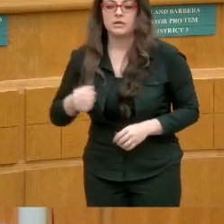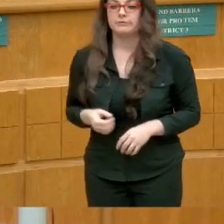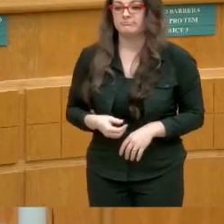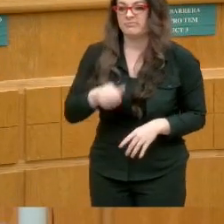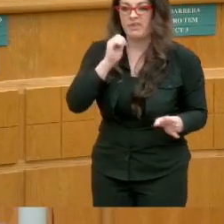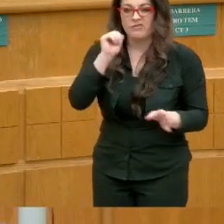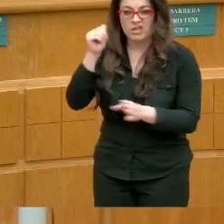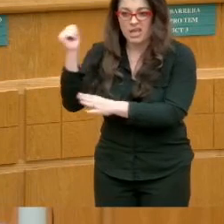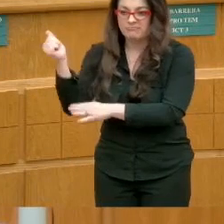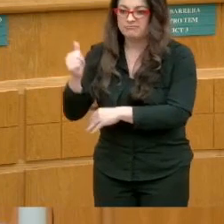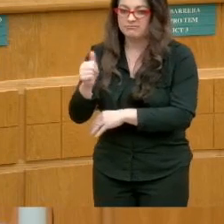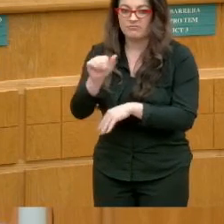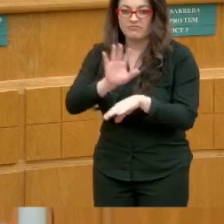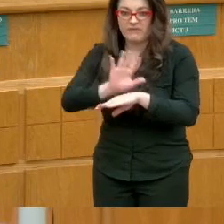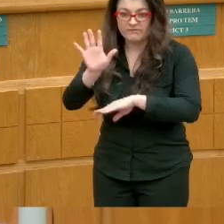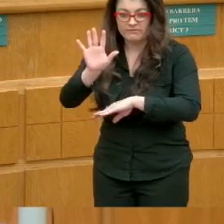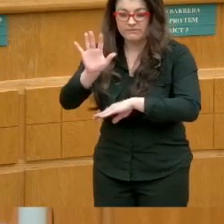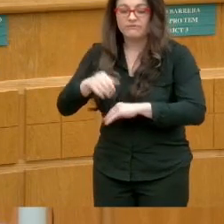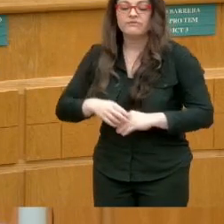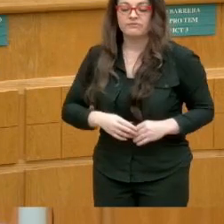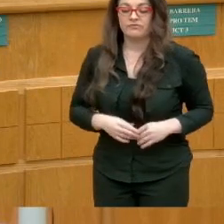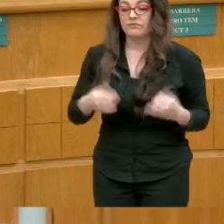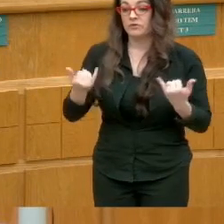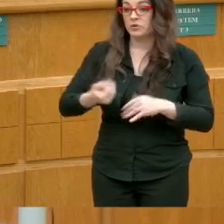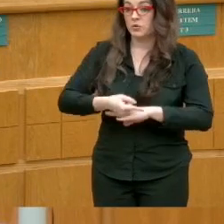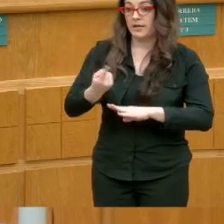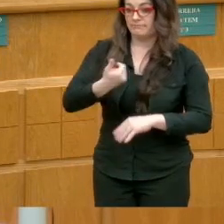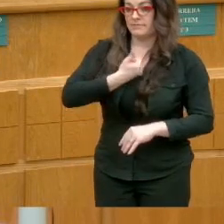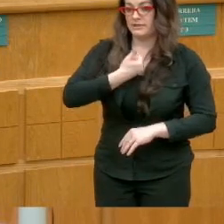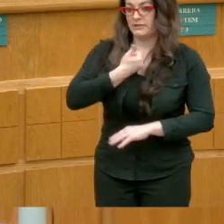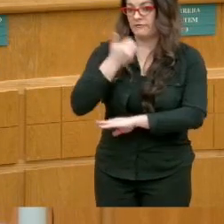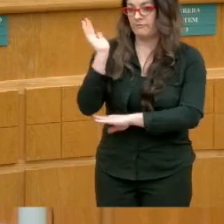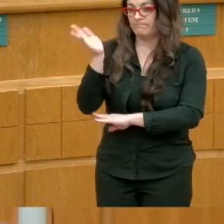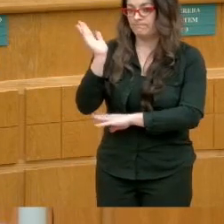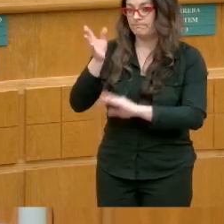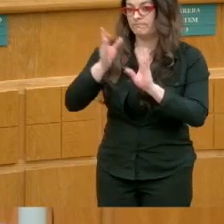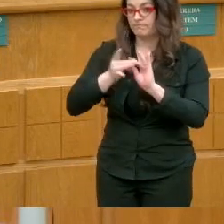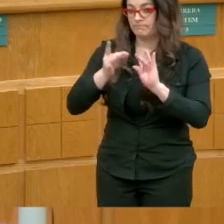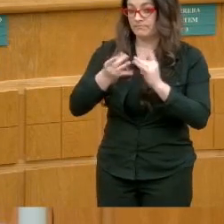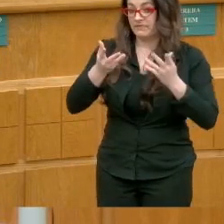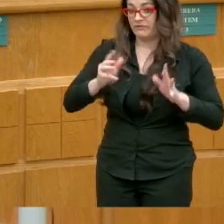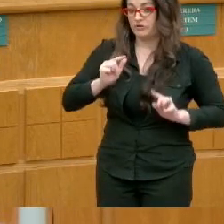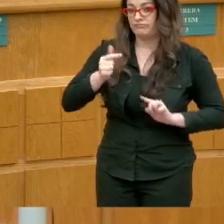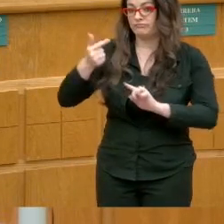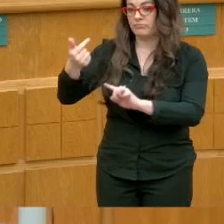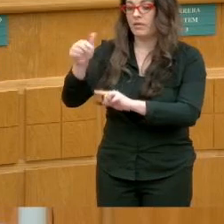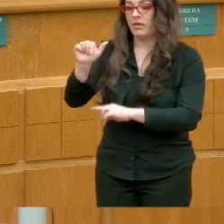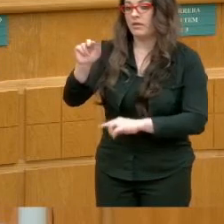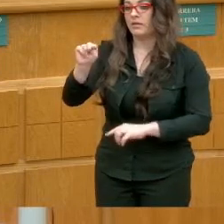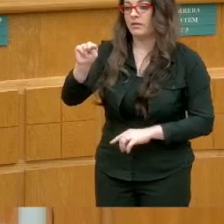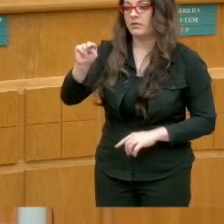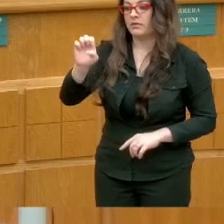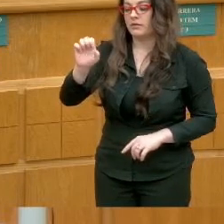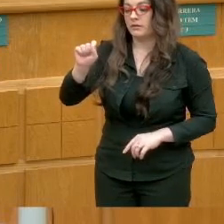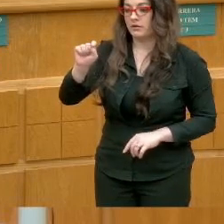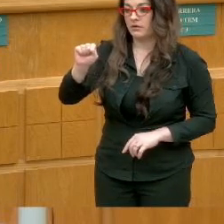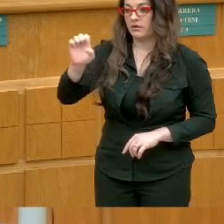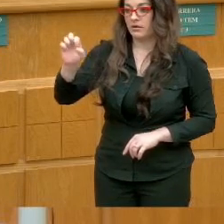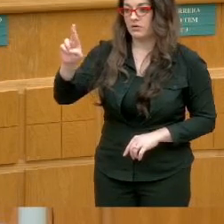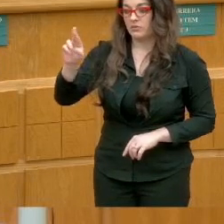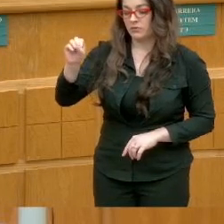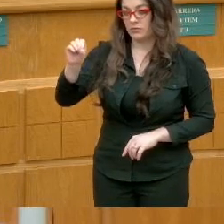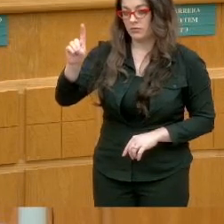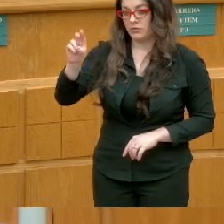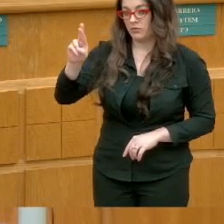every day at 5 o'clock. And today is myself speaking, and our Public Health Director, Annette Rodriguez, will speak after I